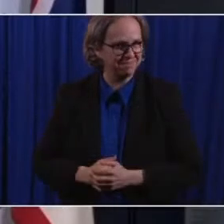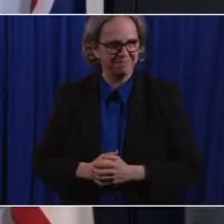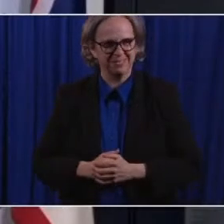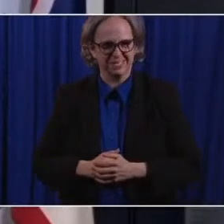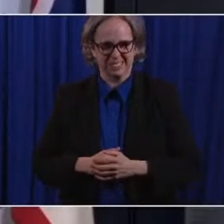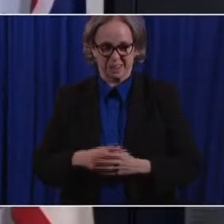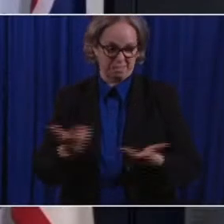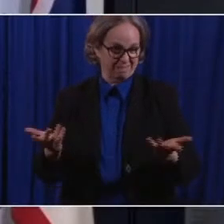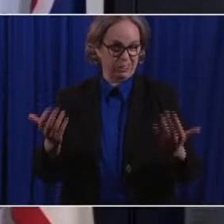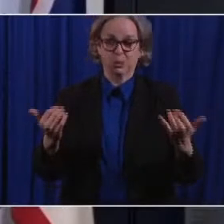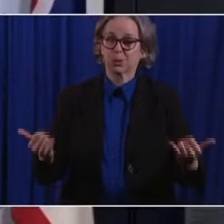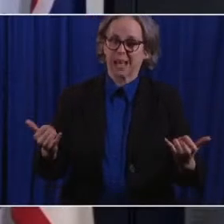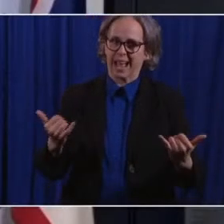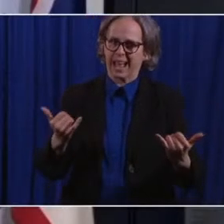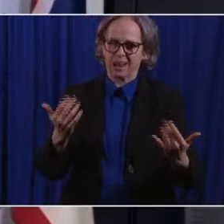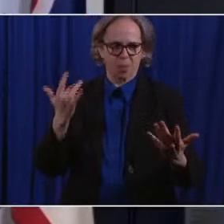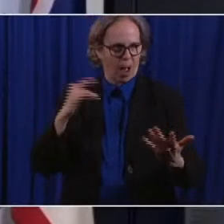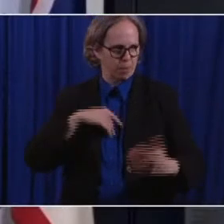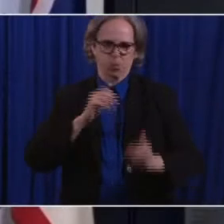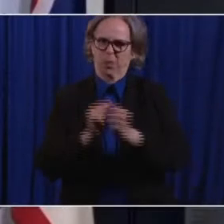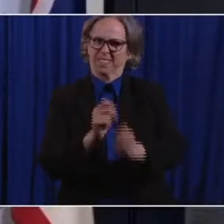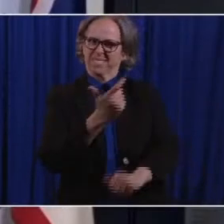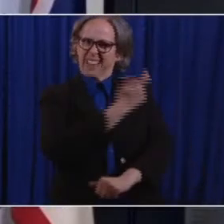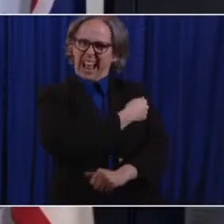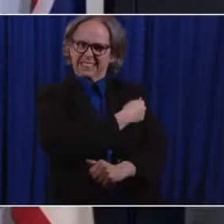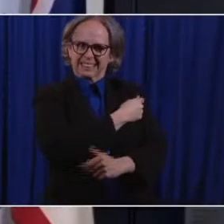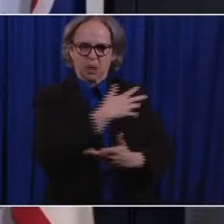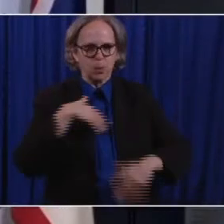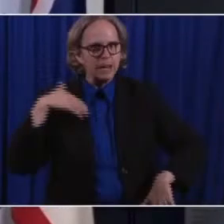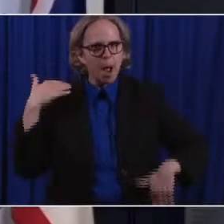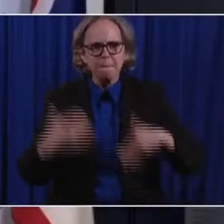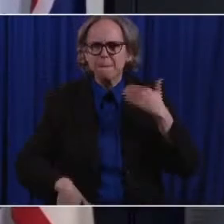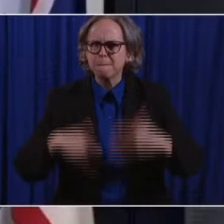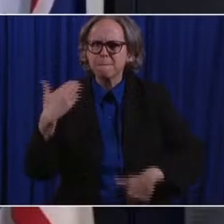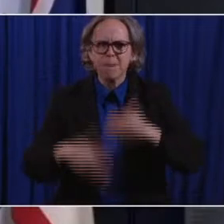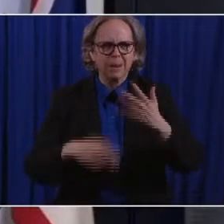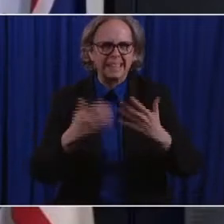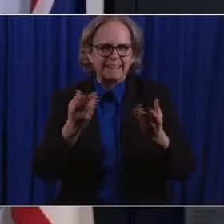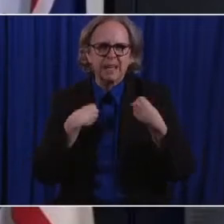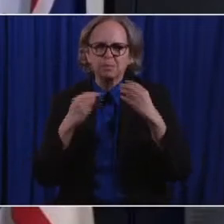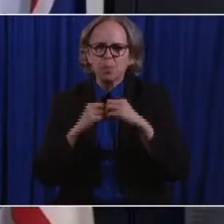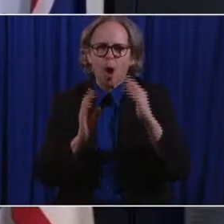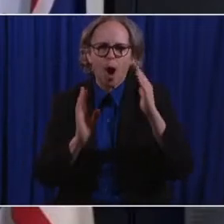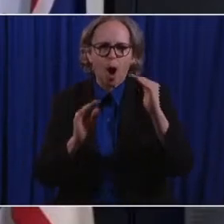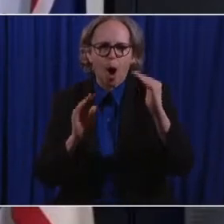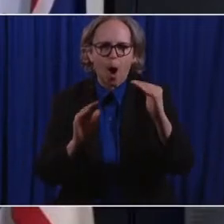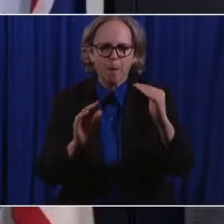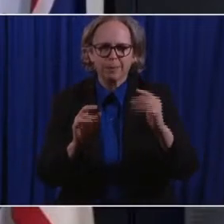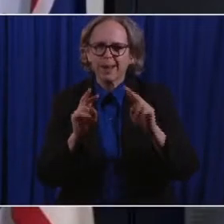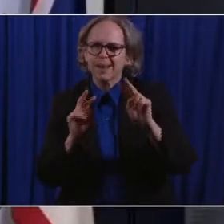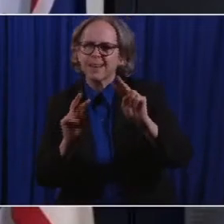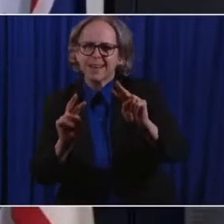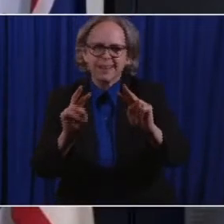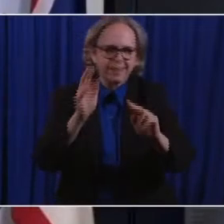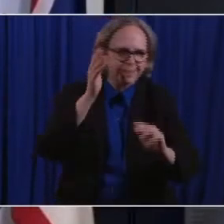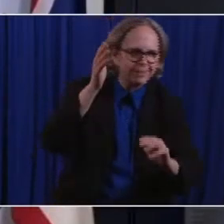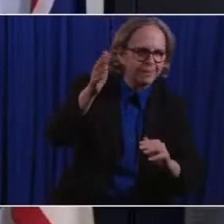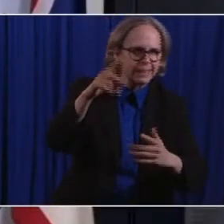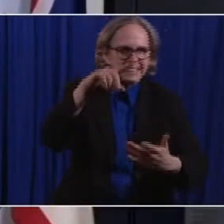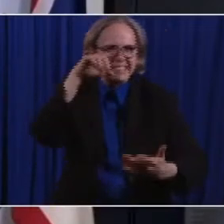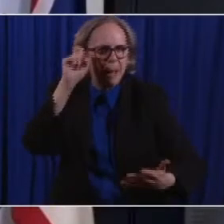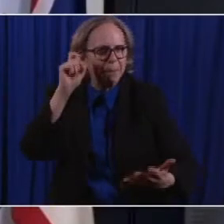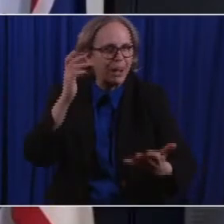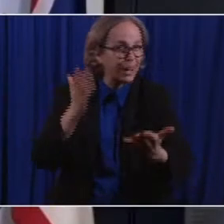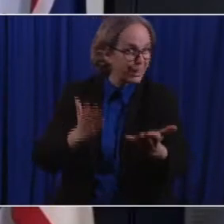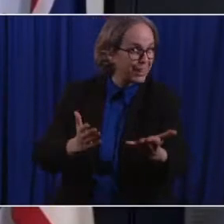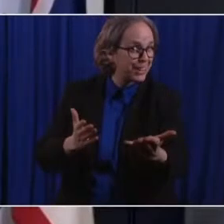we're moving forward, and we have a great deal of hope about what this spring and what this summer is going to bring for all of